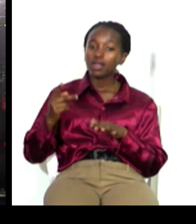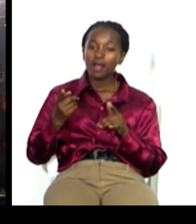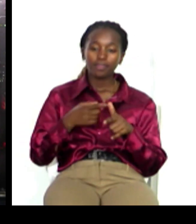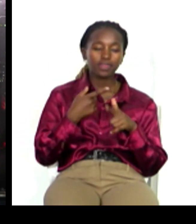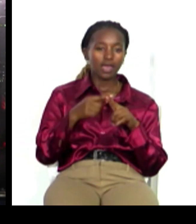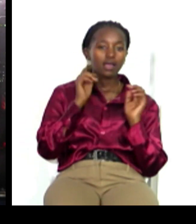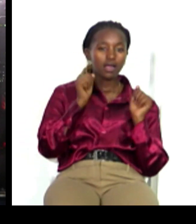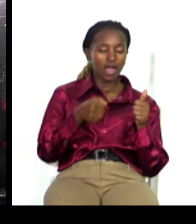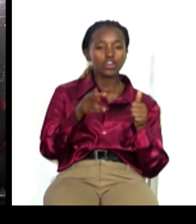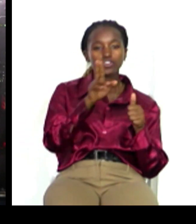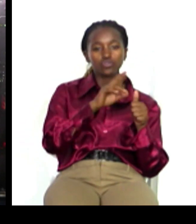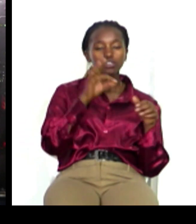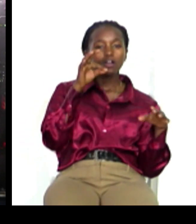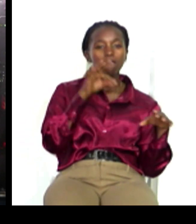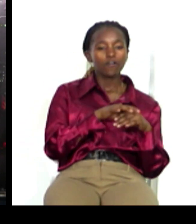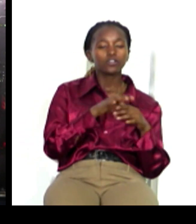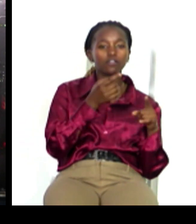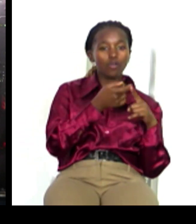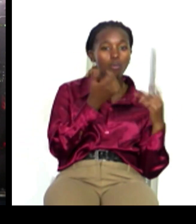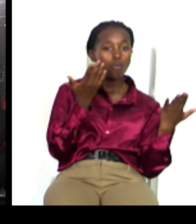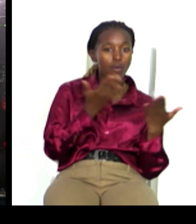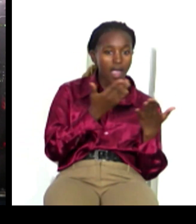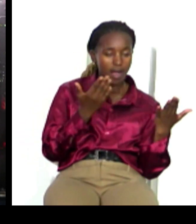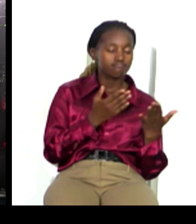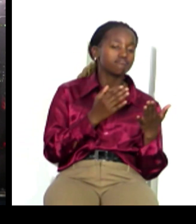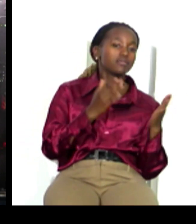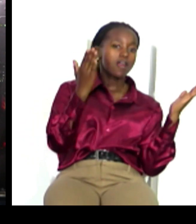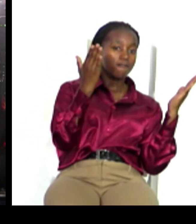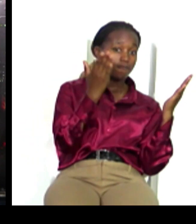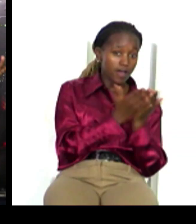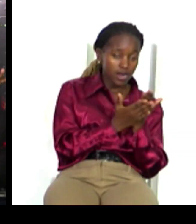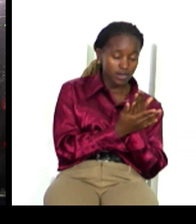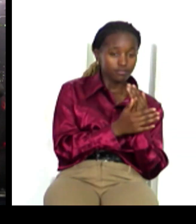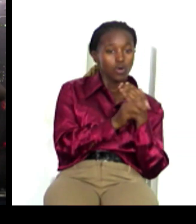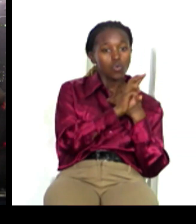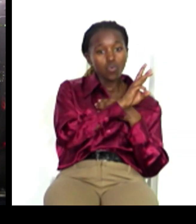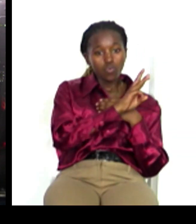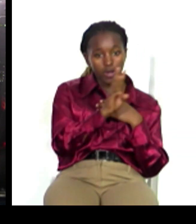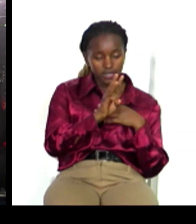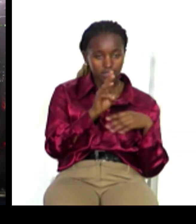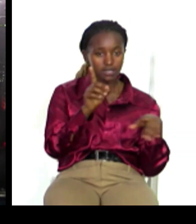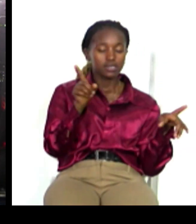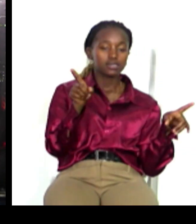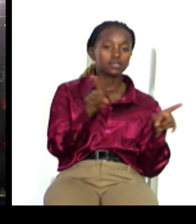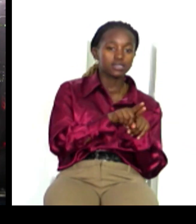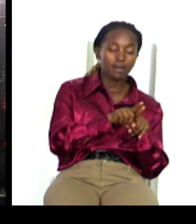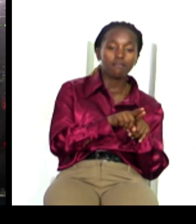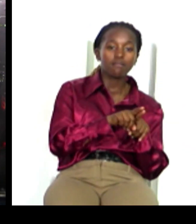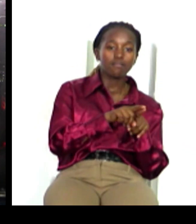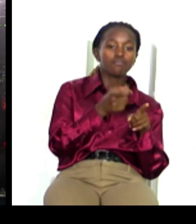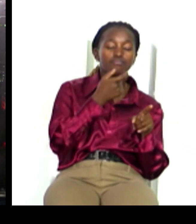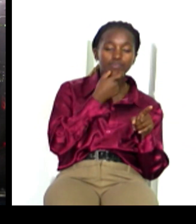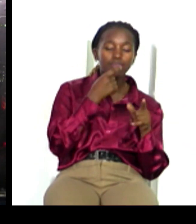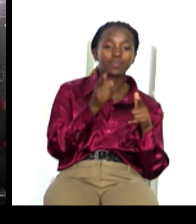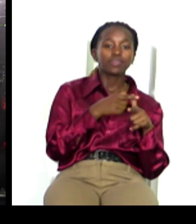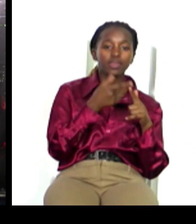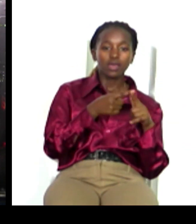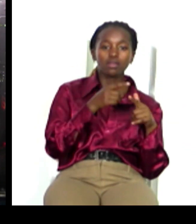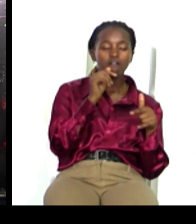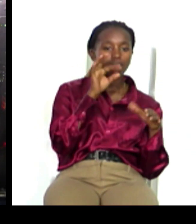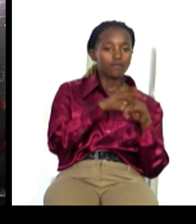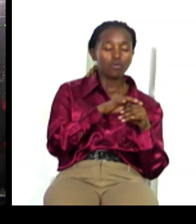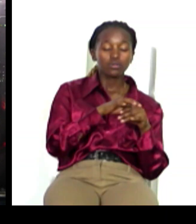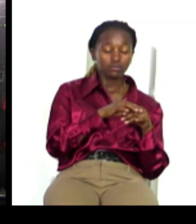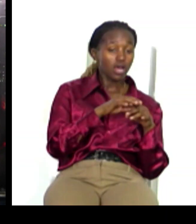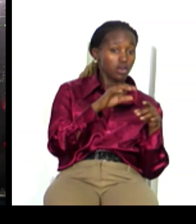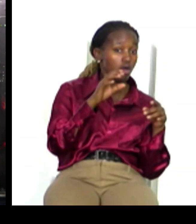vote from Nyanza, the vote from Rift Valley, the vote from Western for me to be declared. How about the coast?